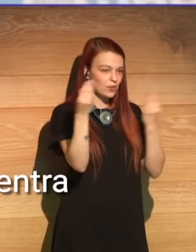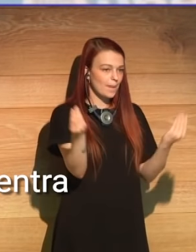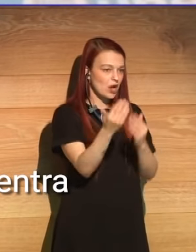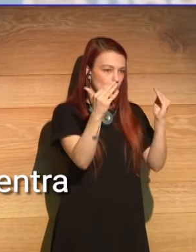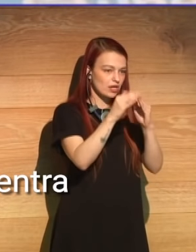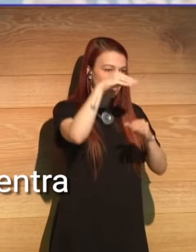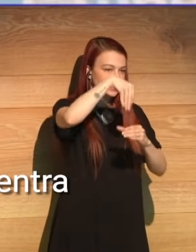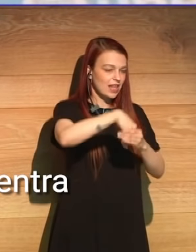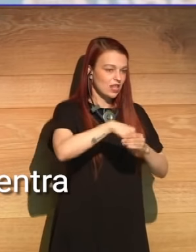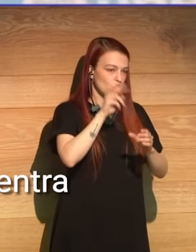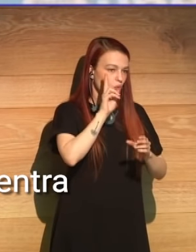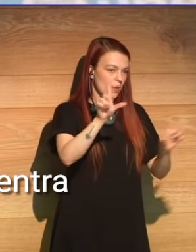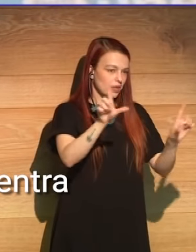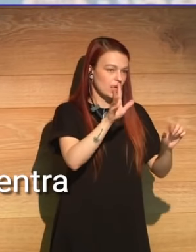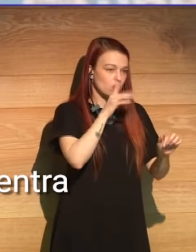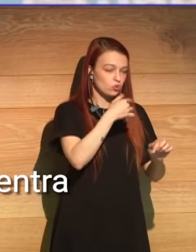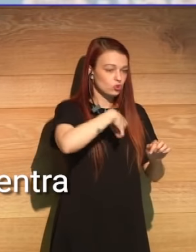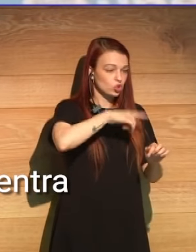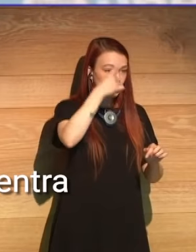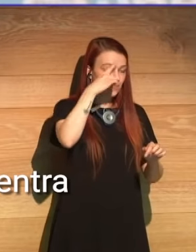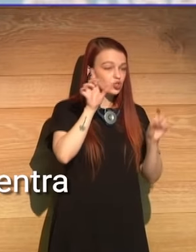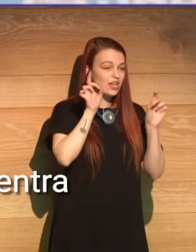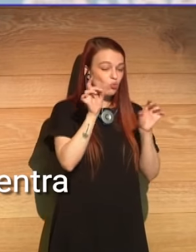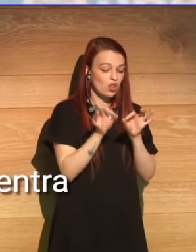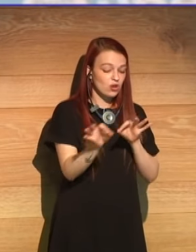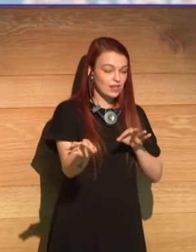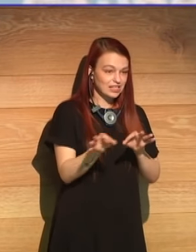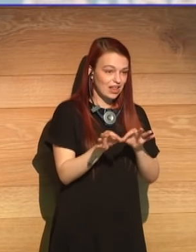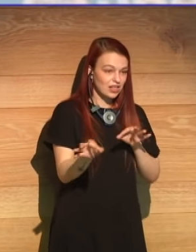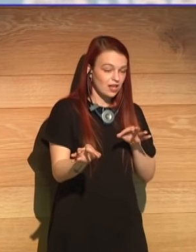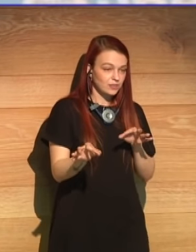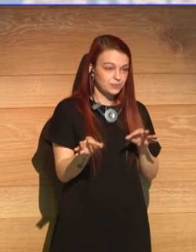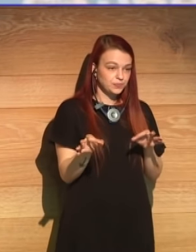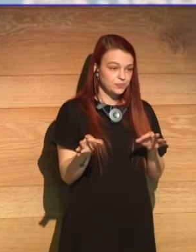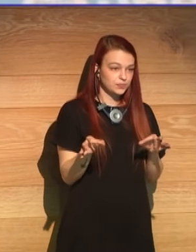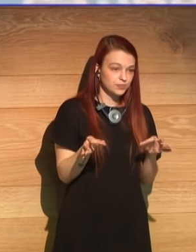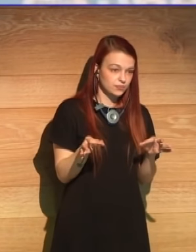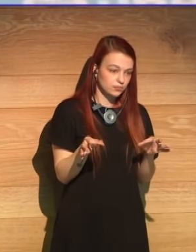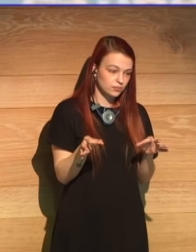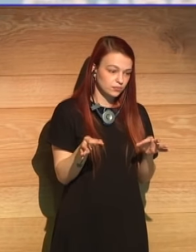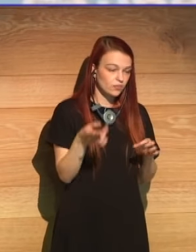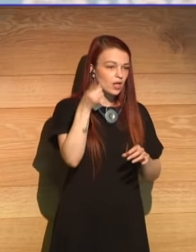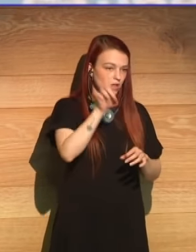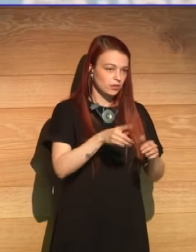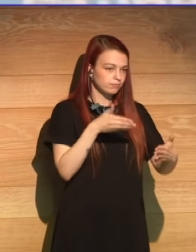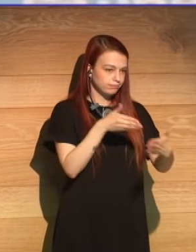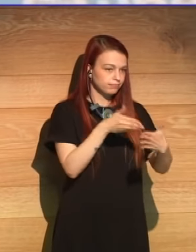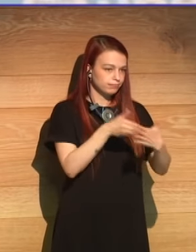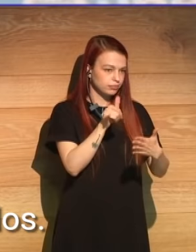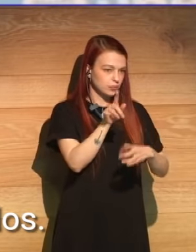distance learning has encountered some obstacles. Not the majority of the children have access to